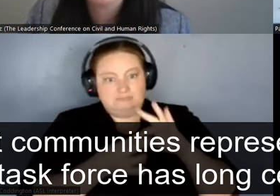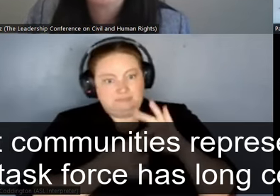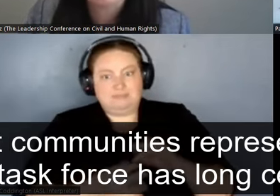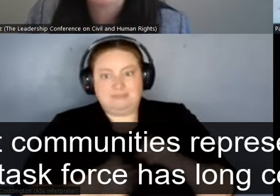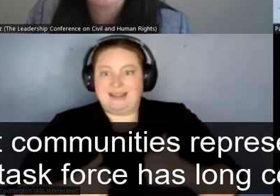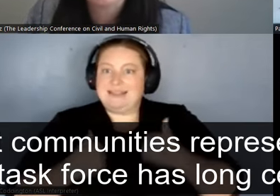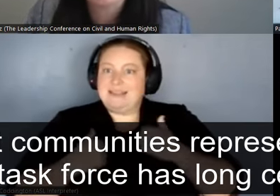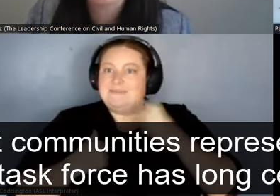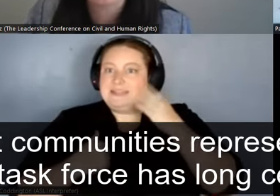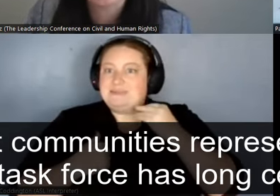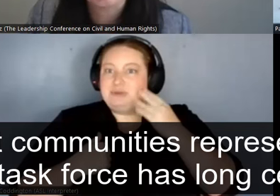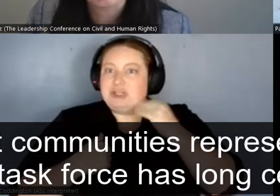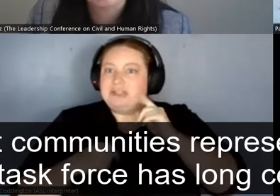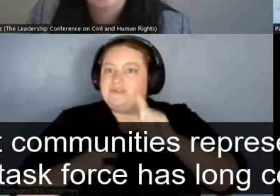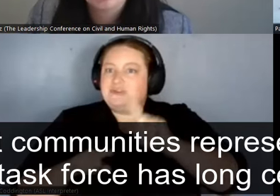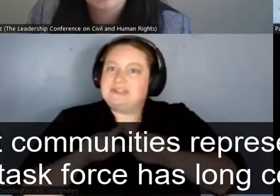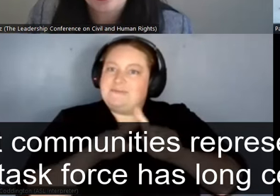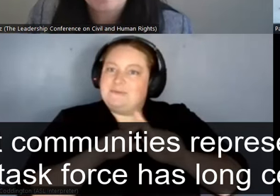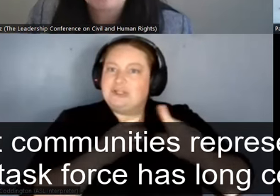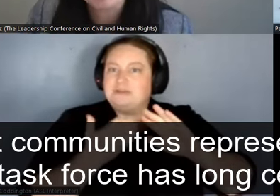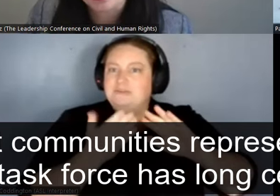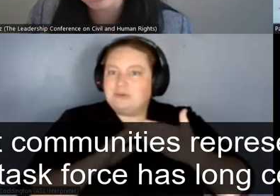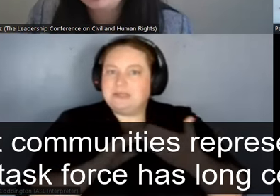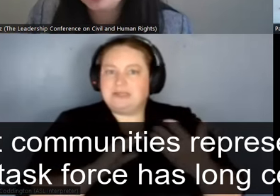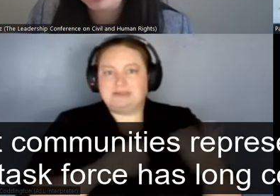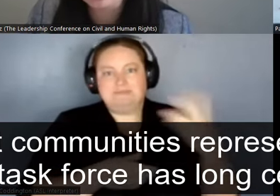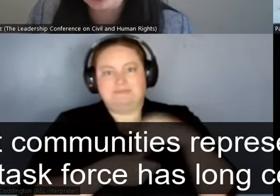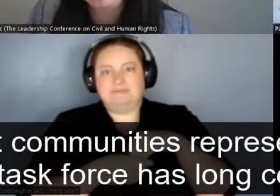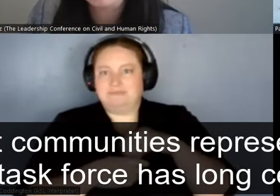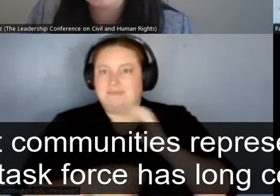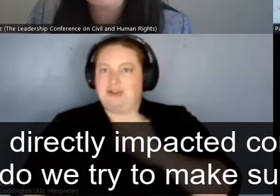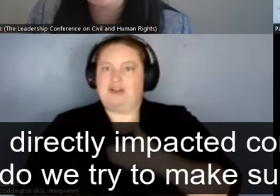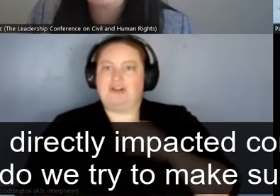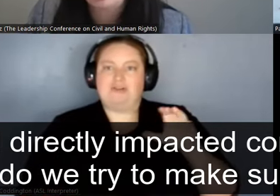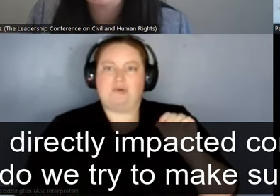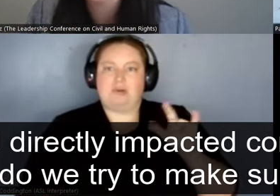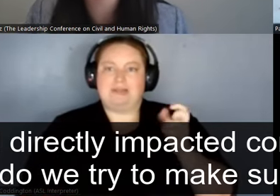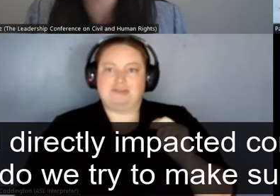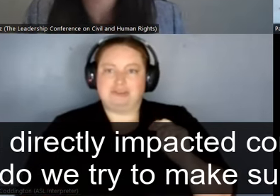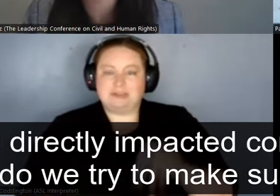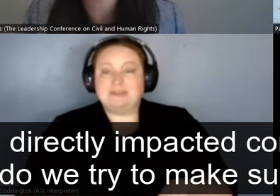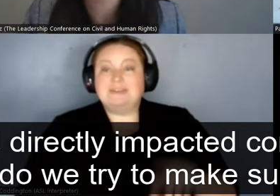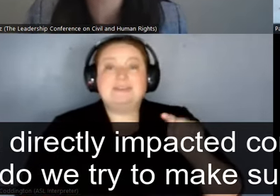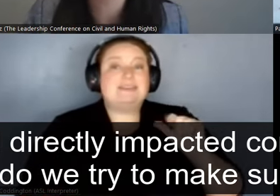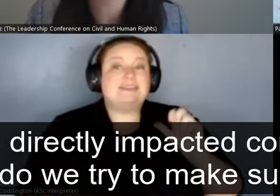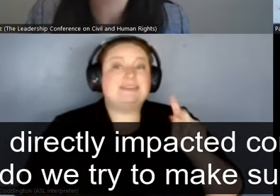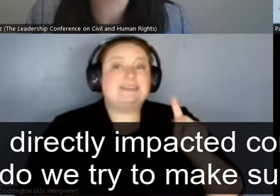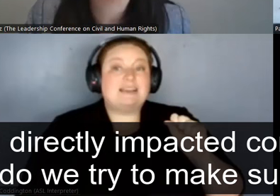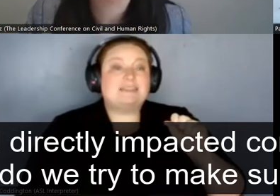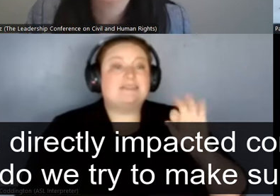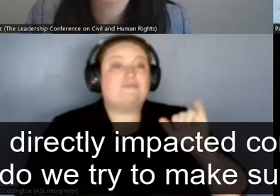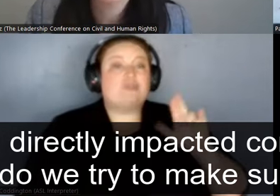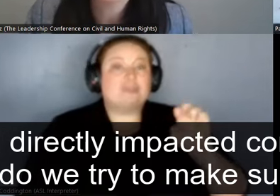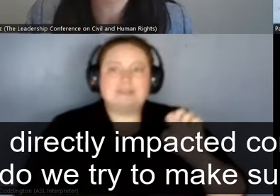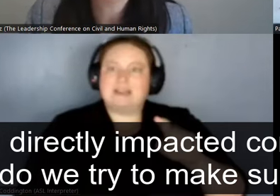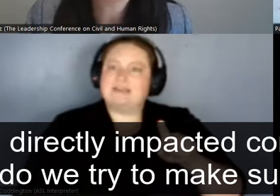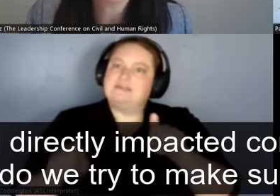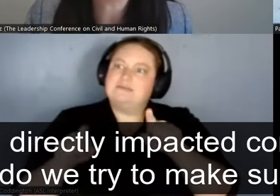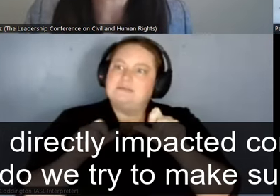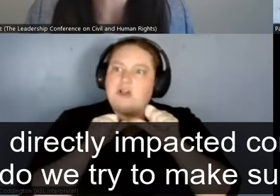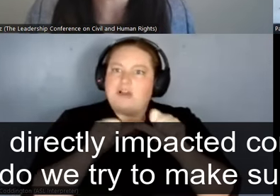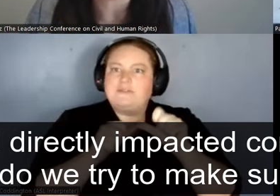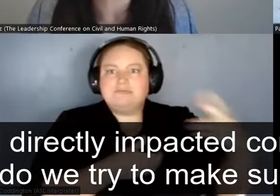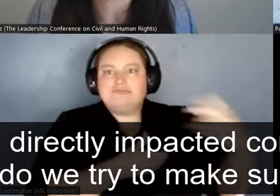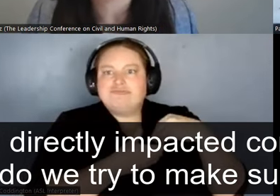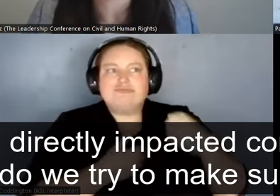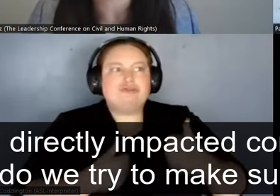different communities represented in our coalition. The task force has long centered survivors and directly impacted communities. And not only